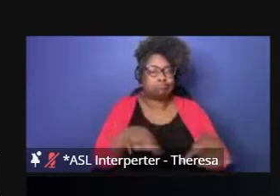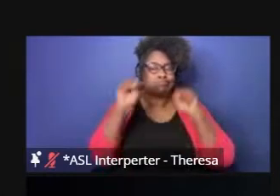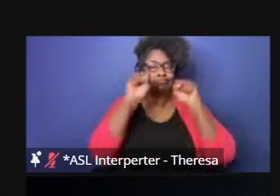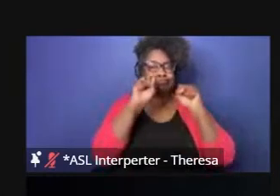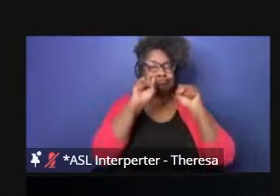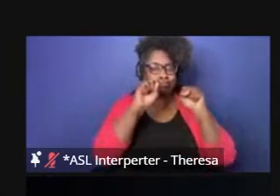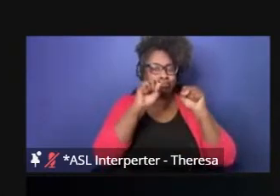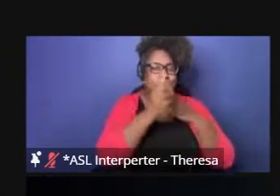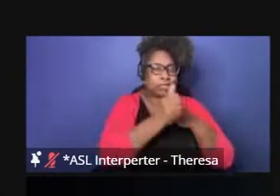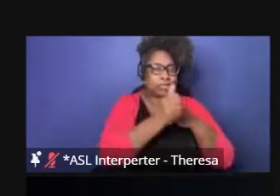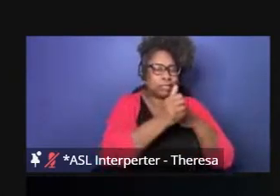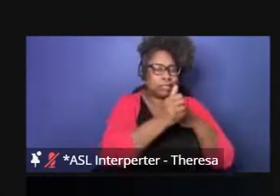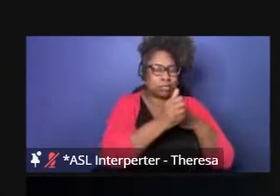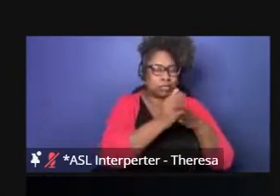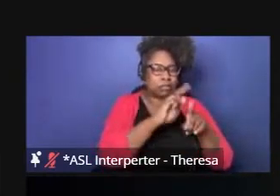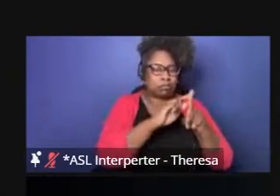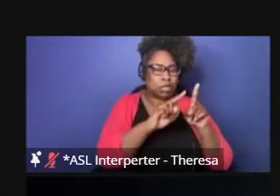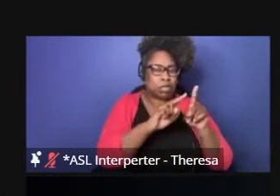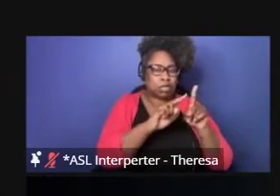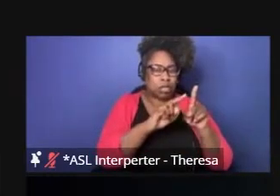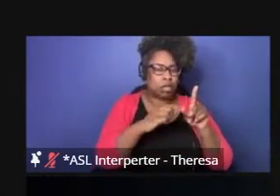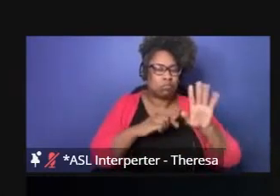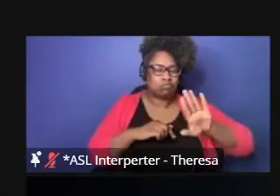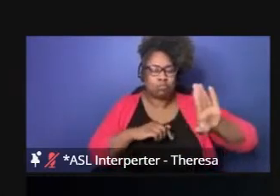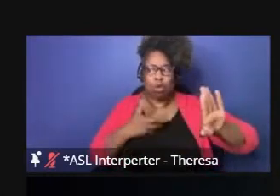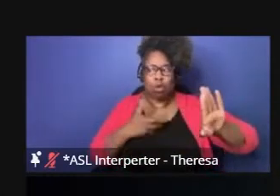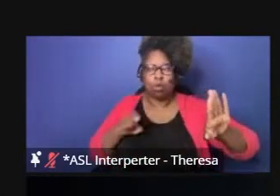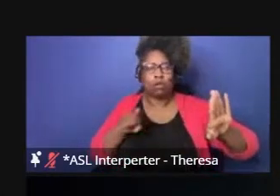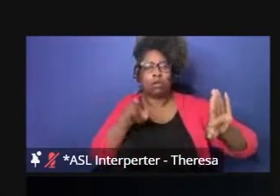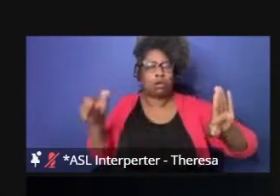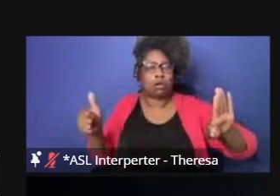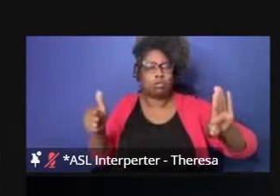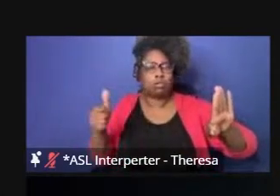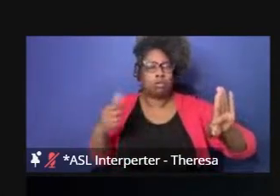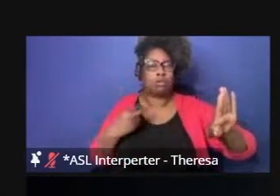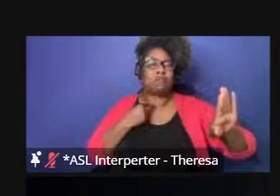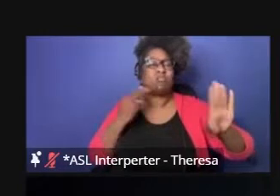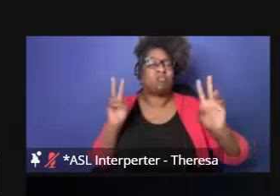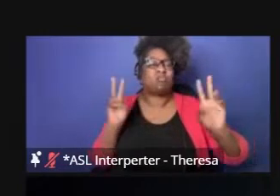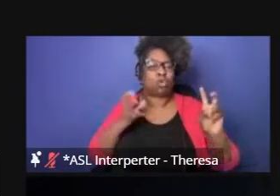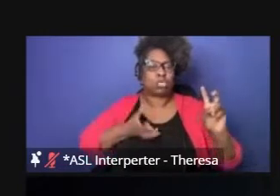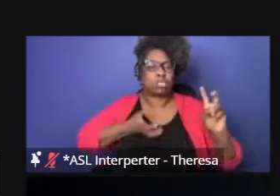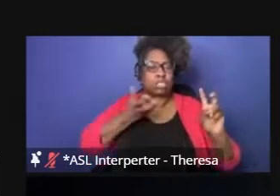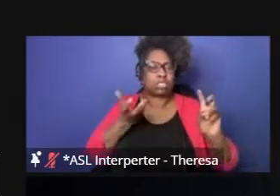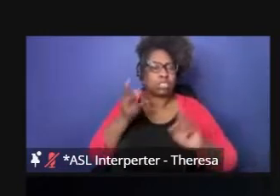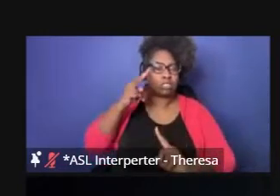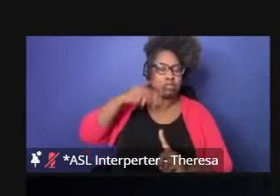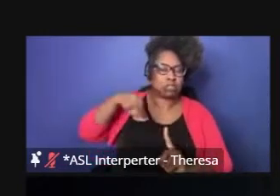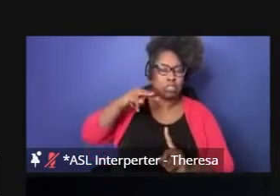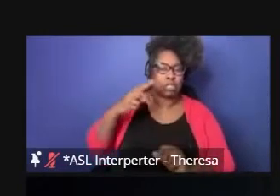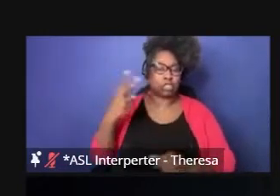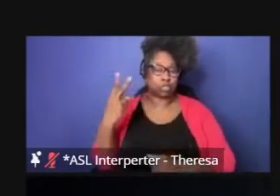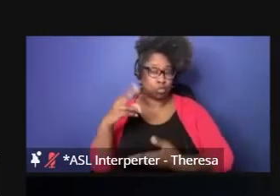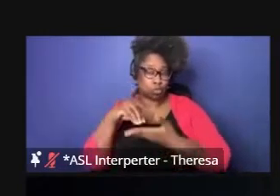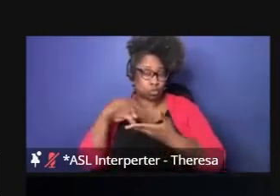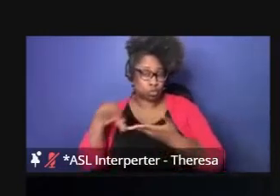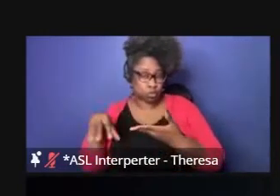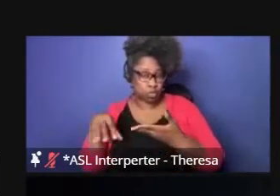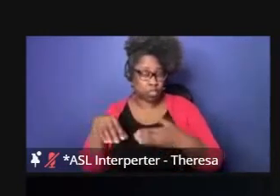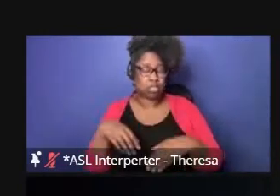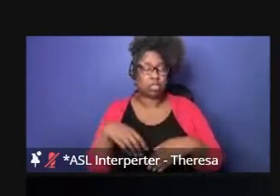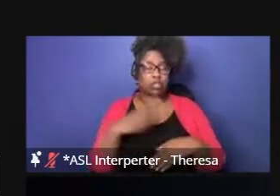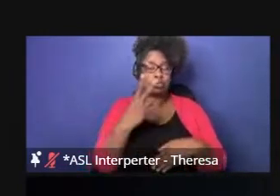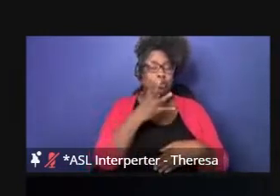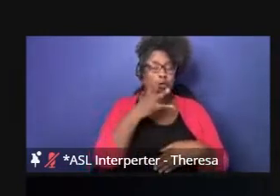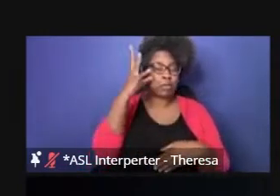more voices. We have 4 student voices in our community and 2 representing parent organizations.